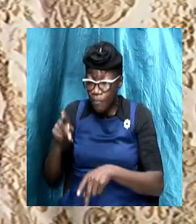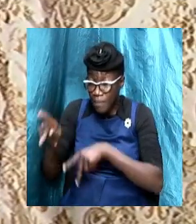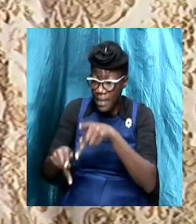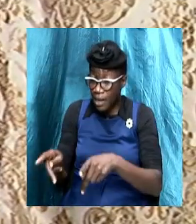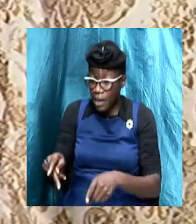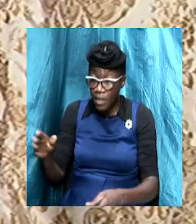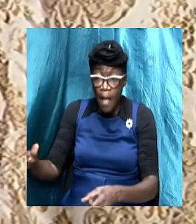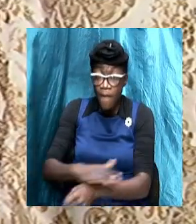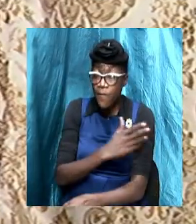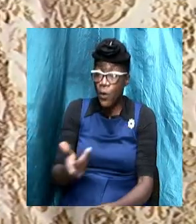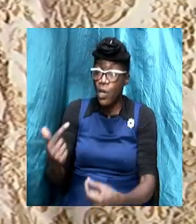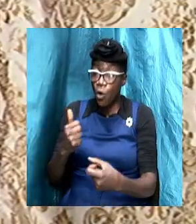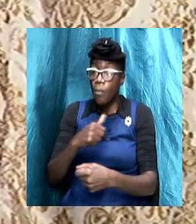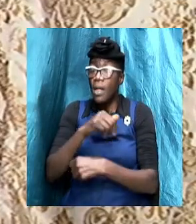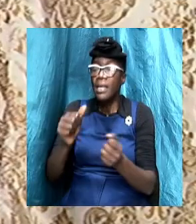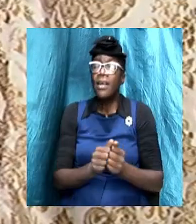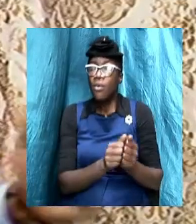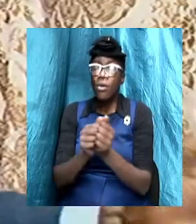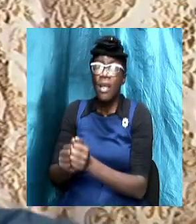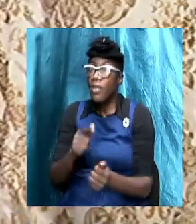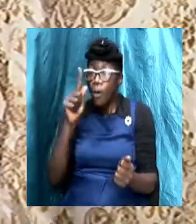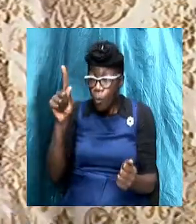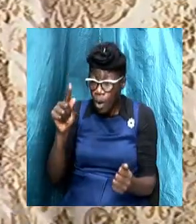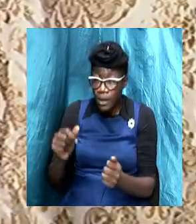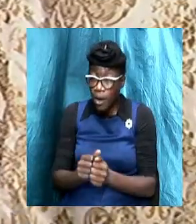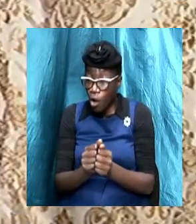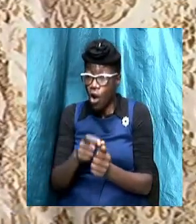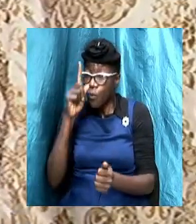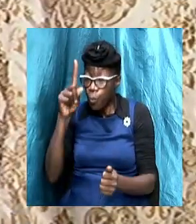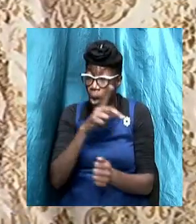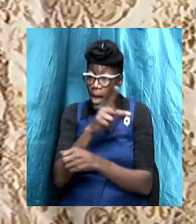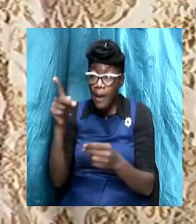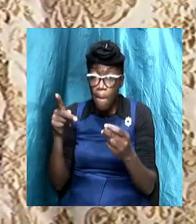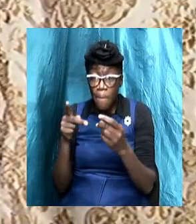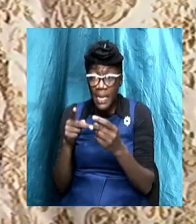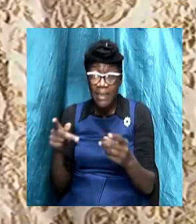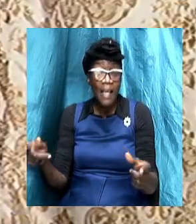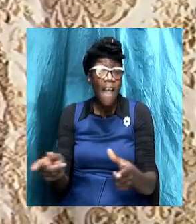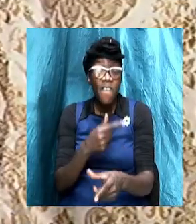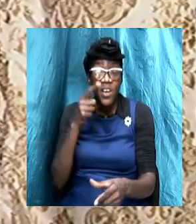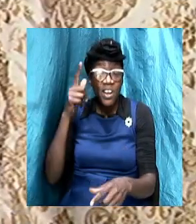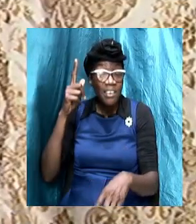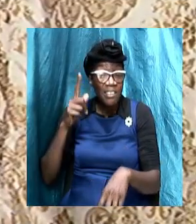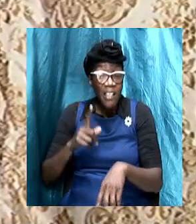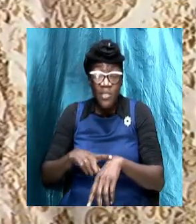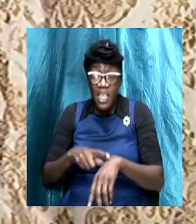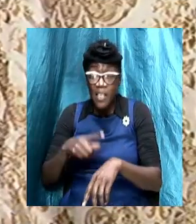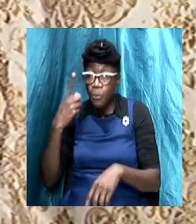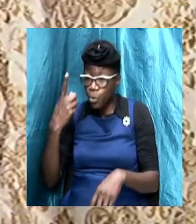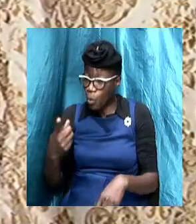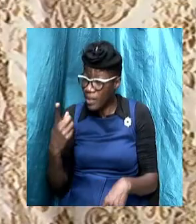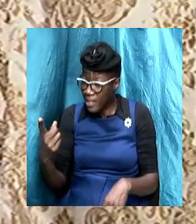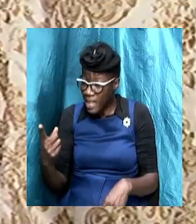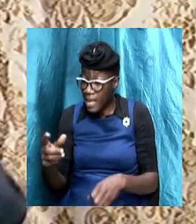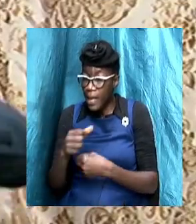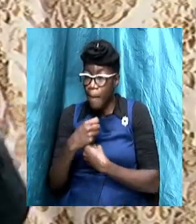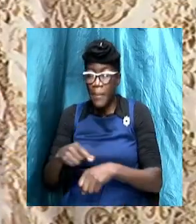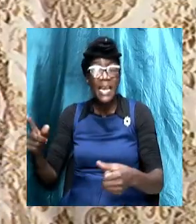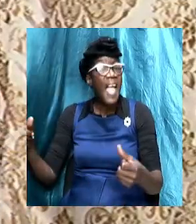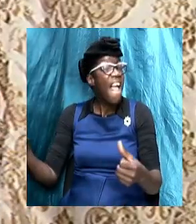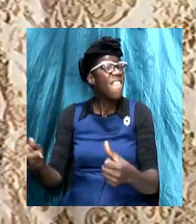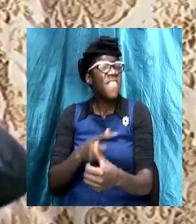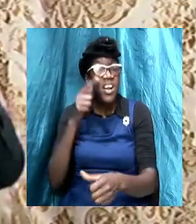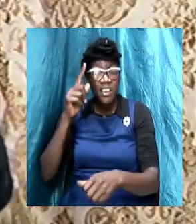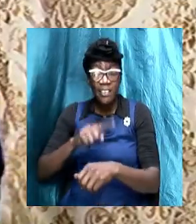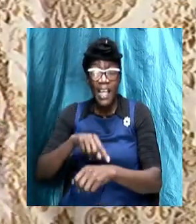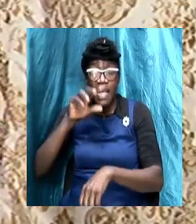together in one accord and in one place. That's the first thing. One of the things that made the first century church magnificent and